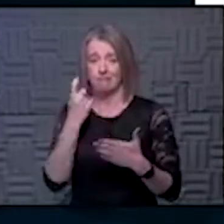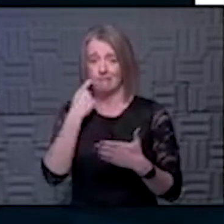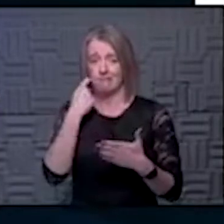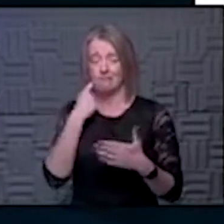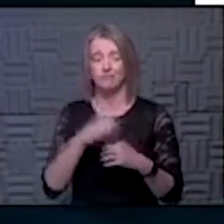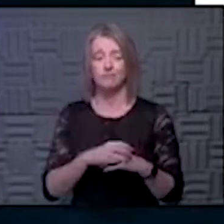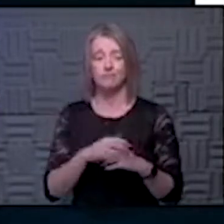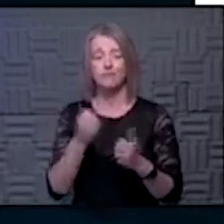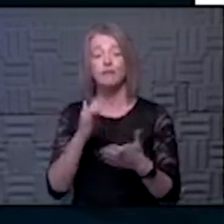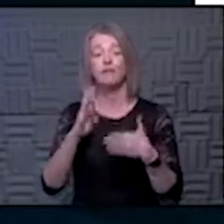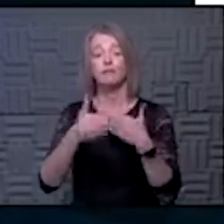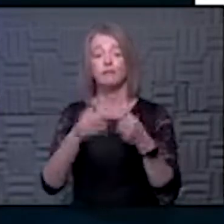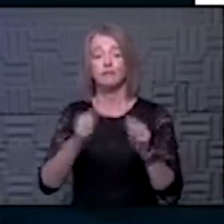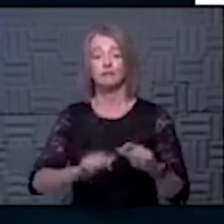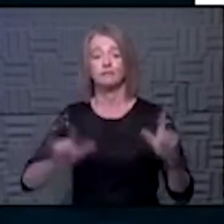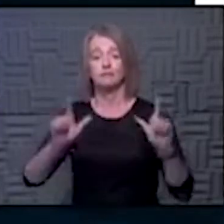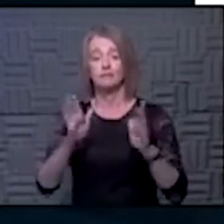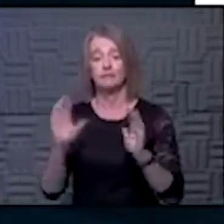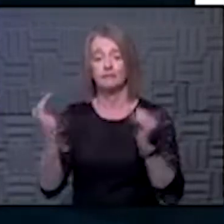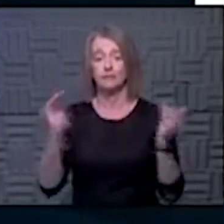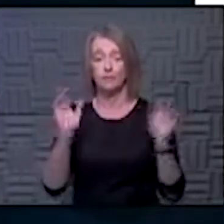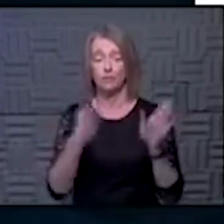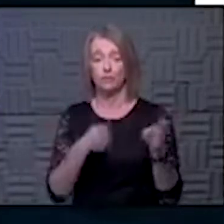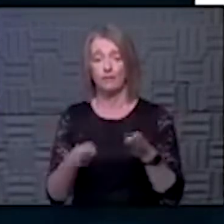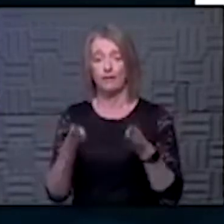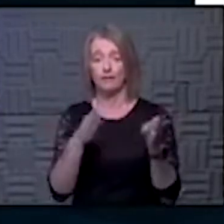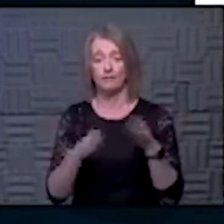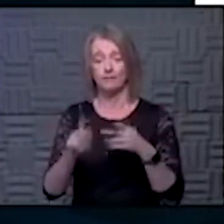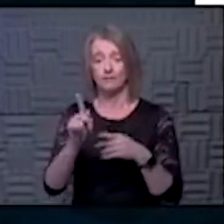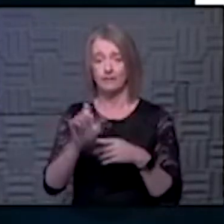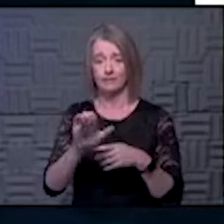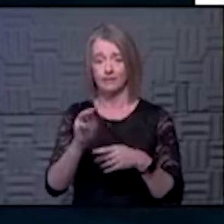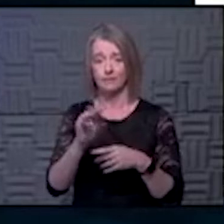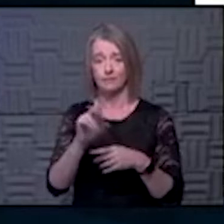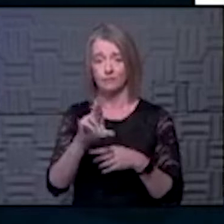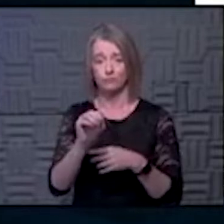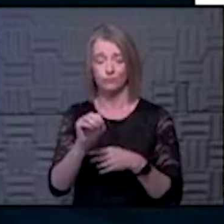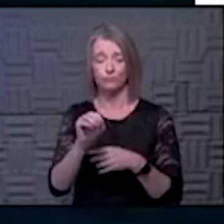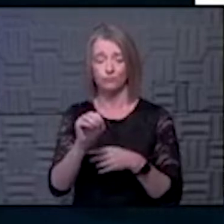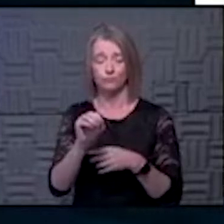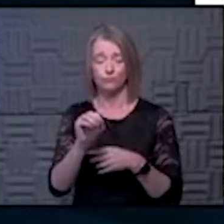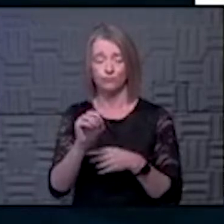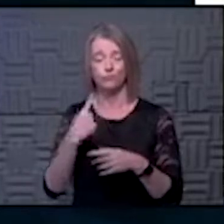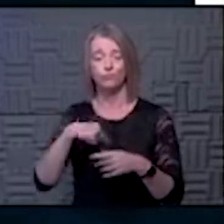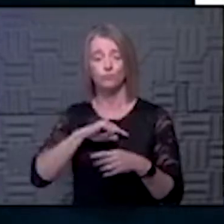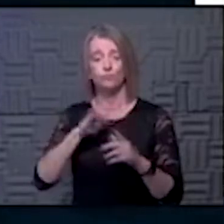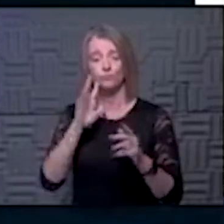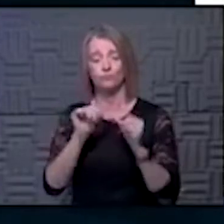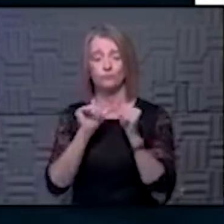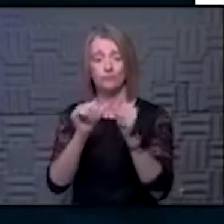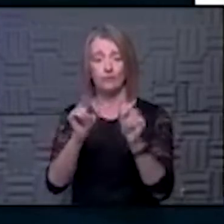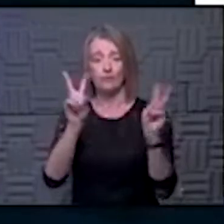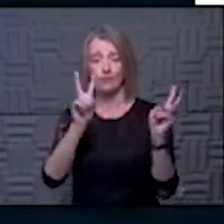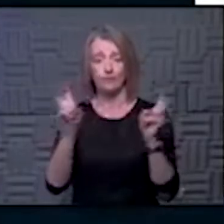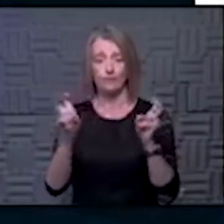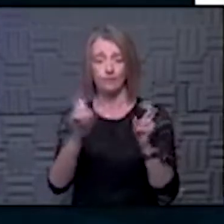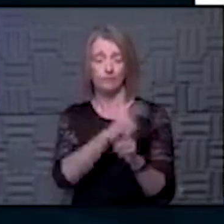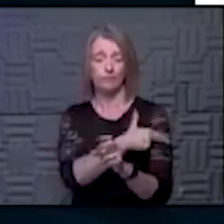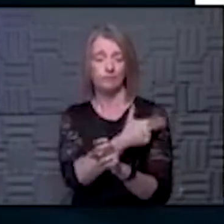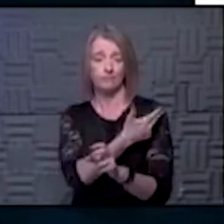is a reminder that we're seeing a very, very similar pattern here in the Kansas City metro. And that if we continue with the theme